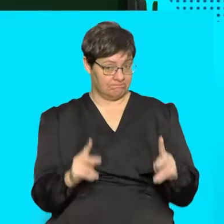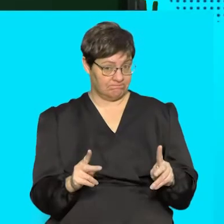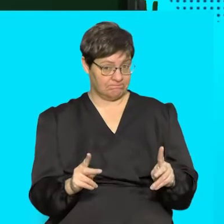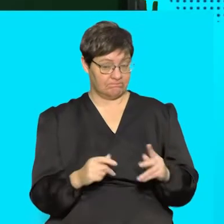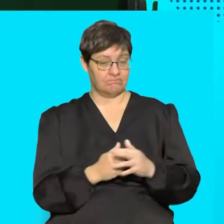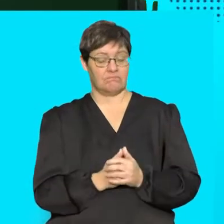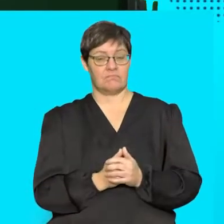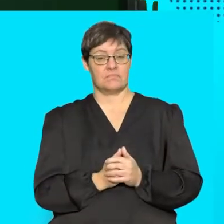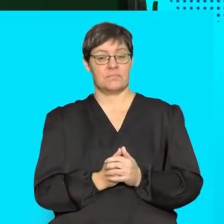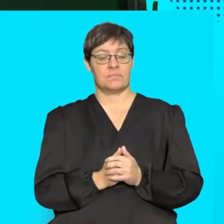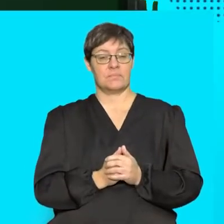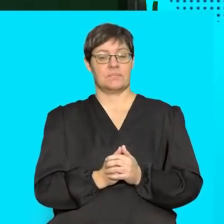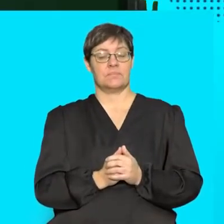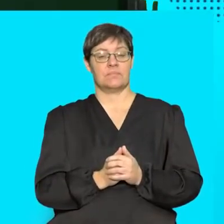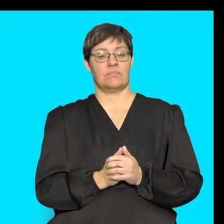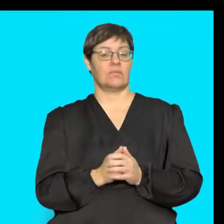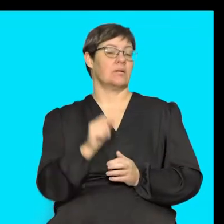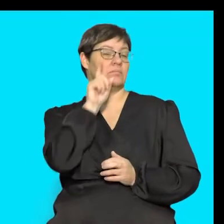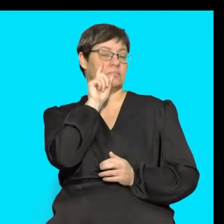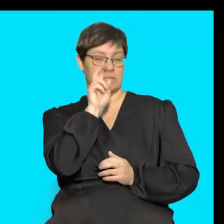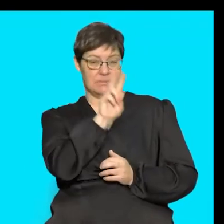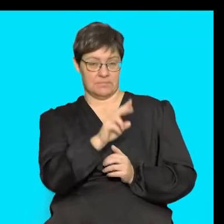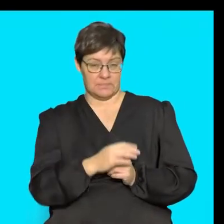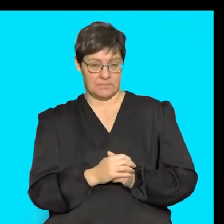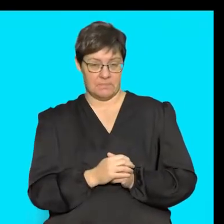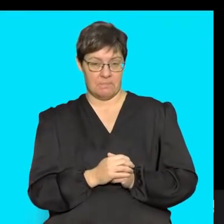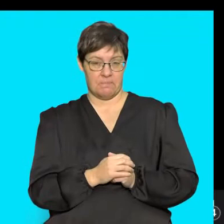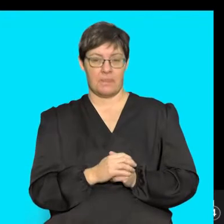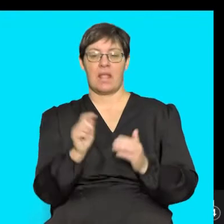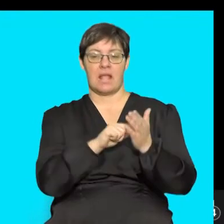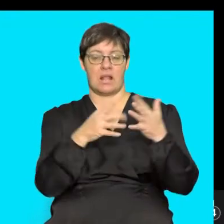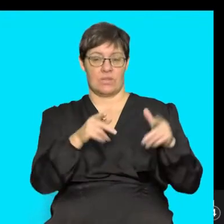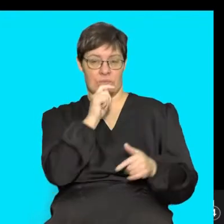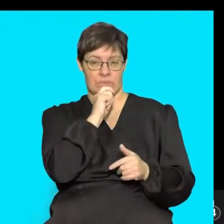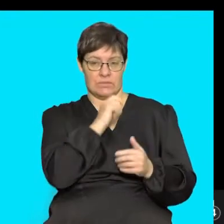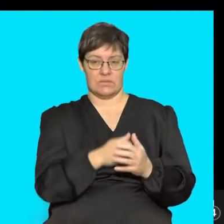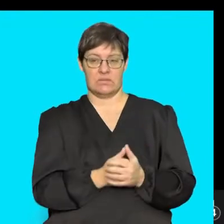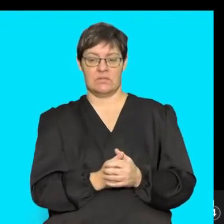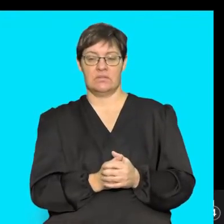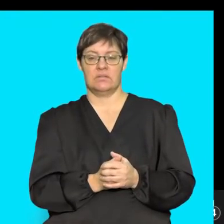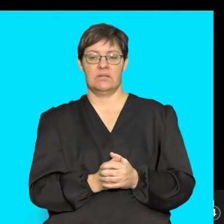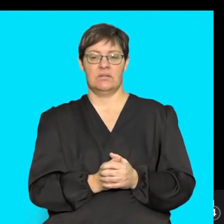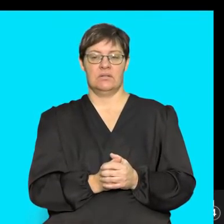Are we together? Are we together? So let's see that using our calculator.